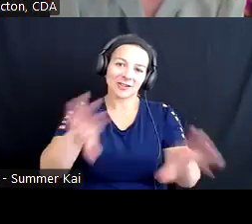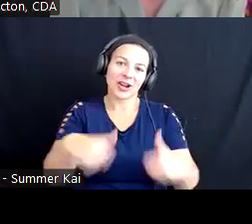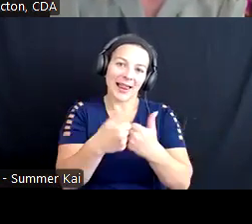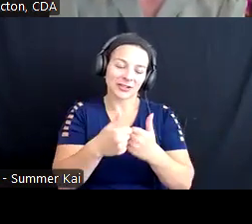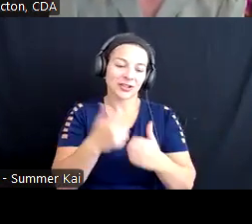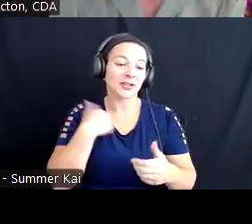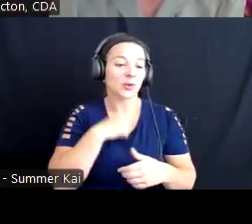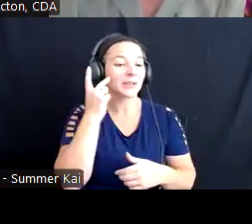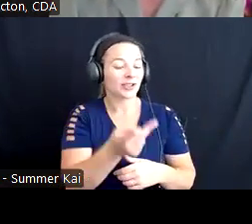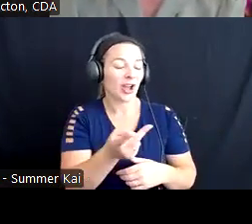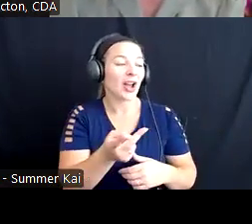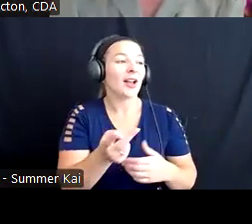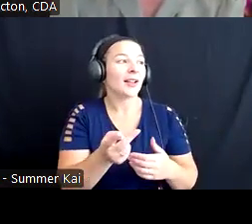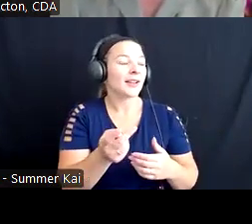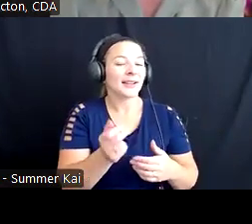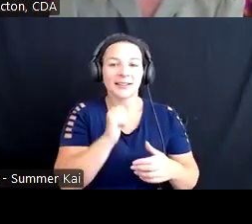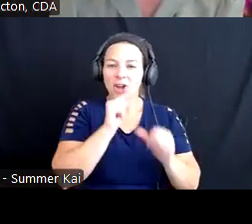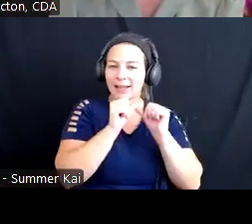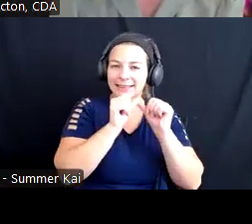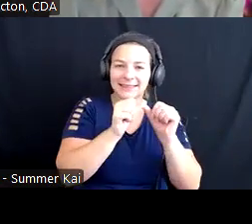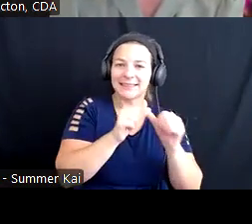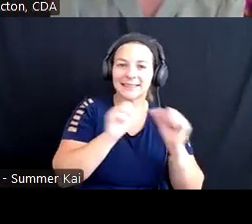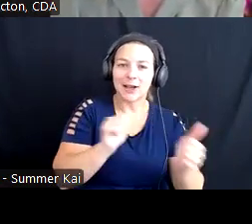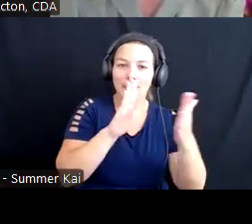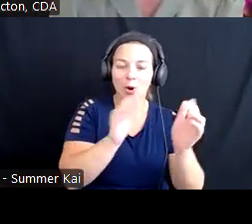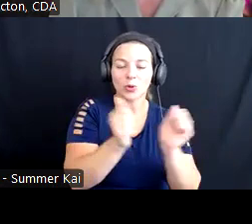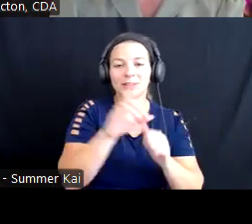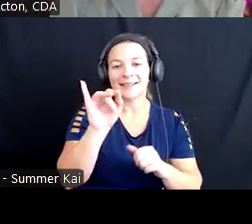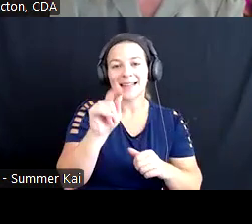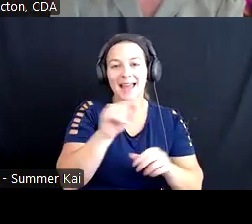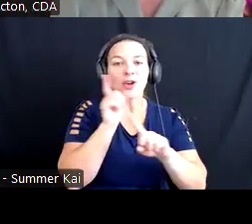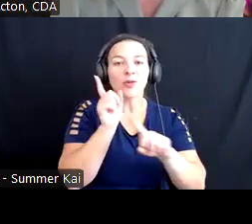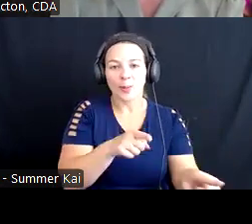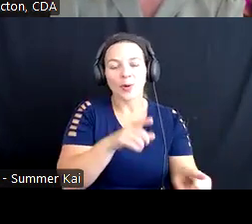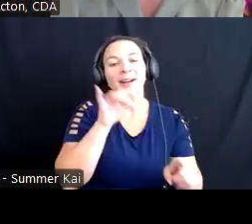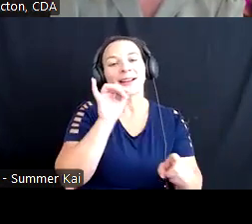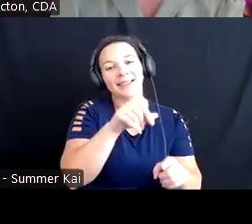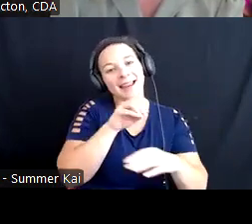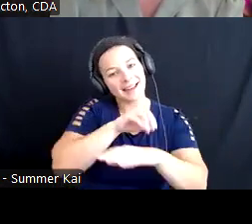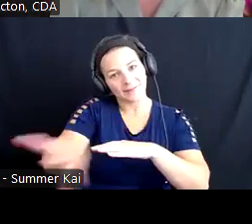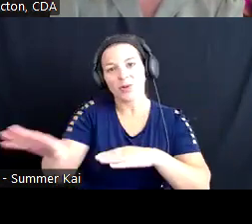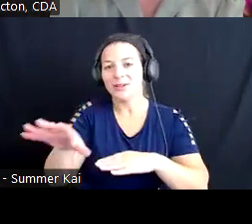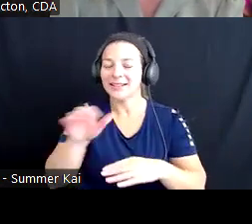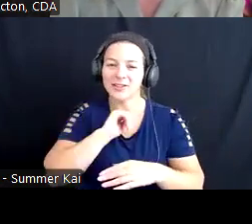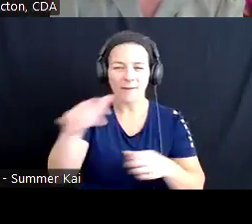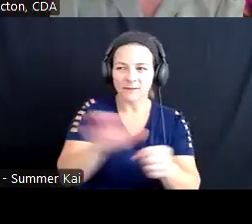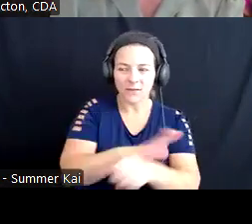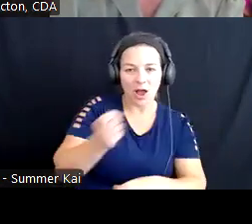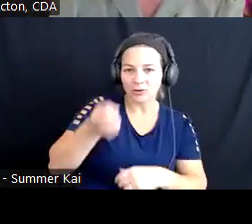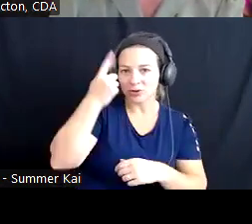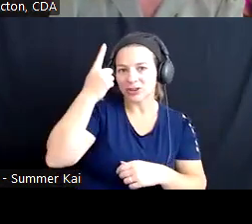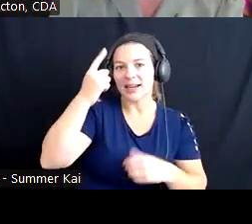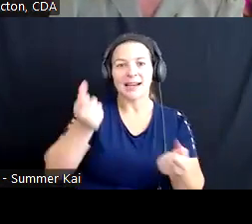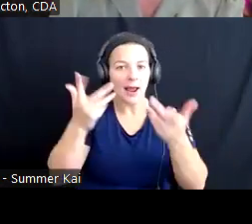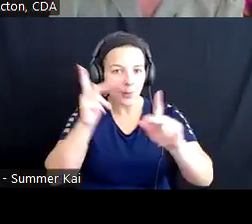We saw that inconsistent approaches to data reporting contribute to an incomplete understanding of the number